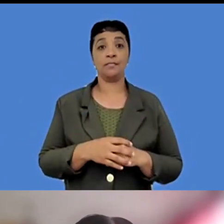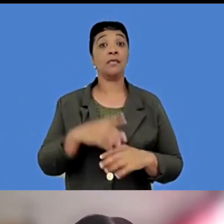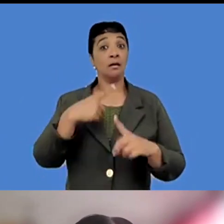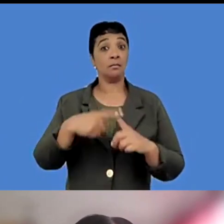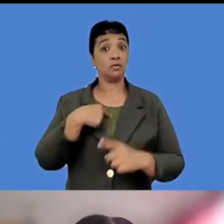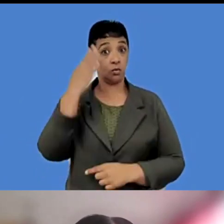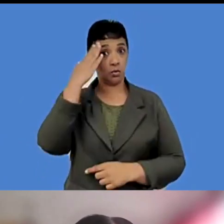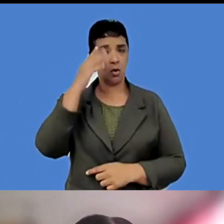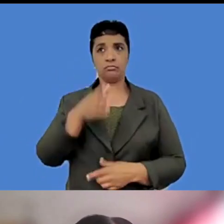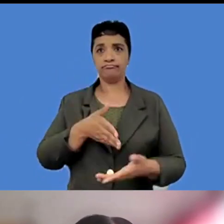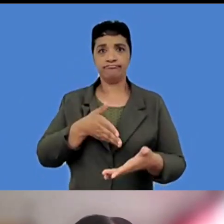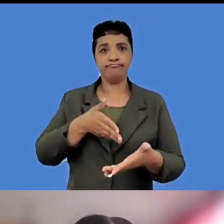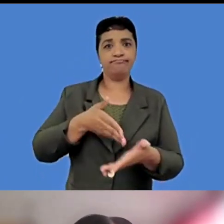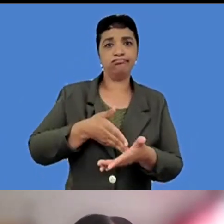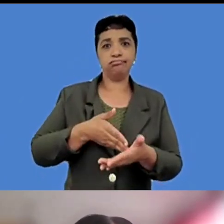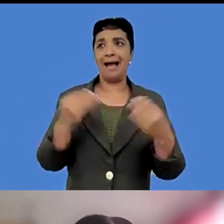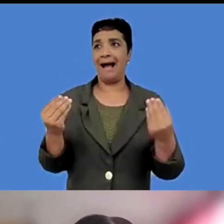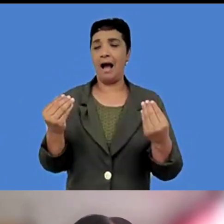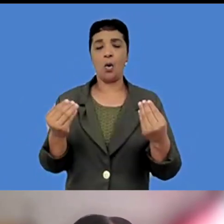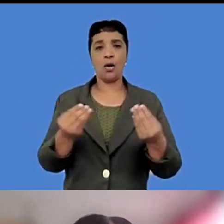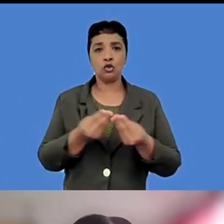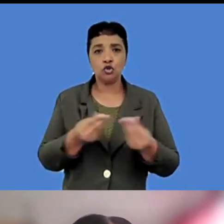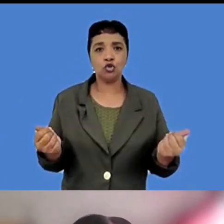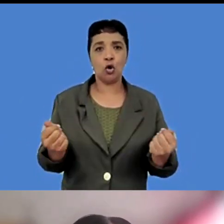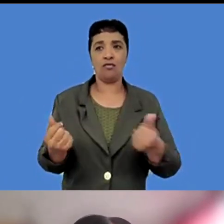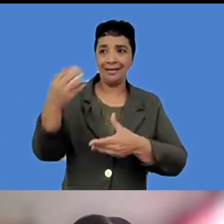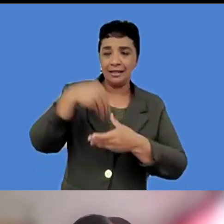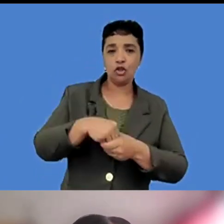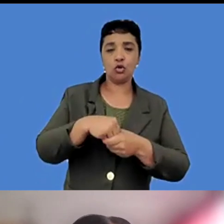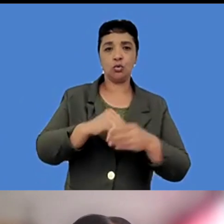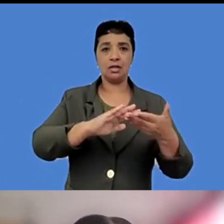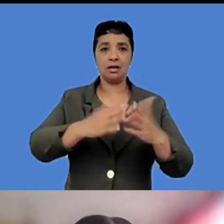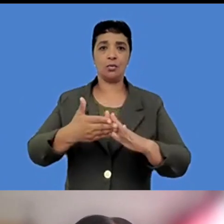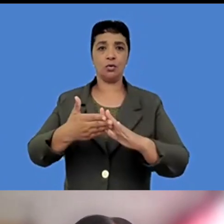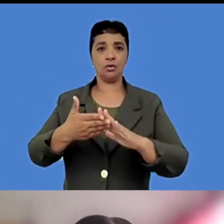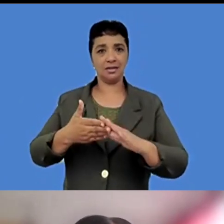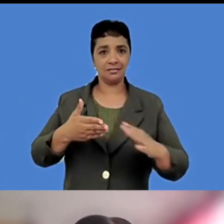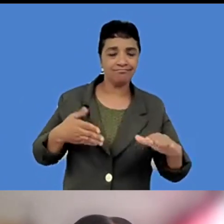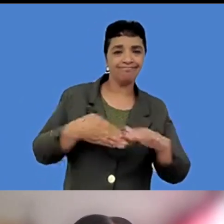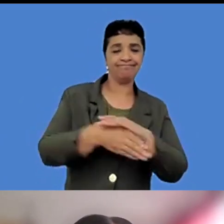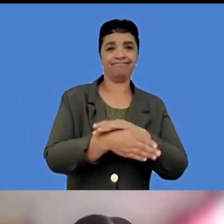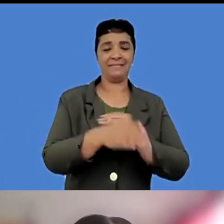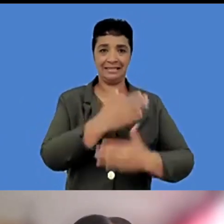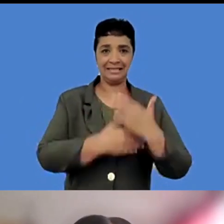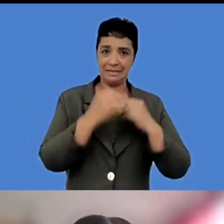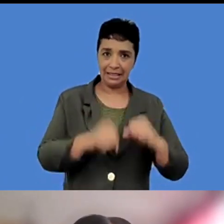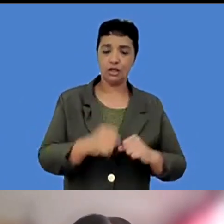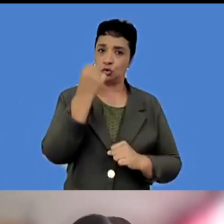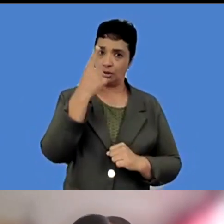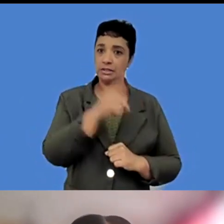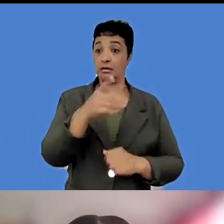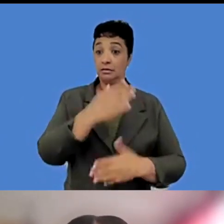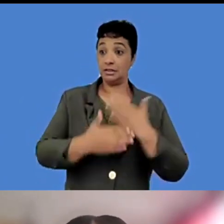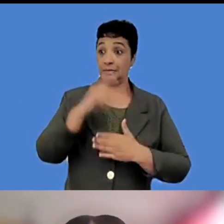challenges of accessibility and inclusion in these community settings to ensure that their needs are fully